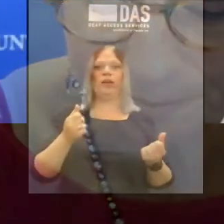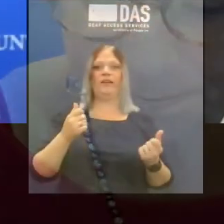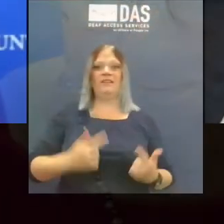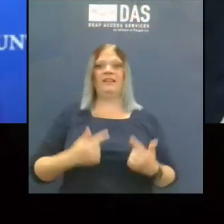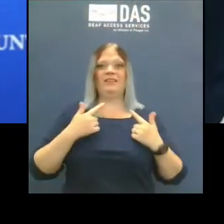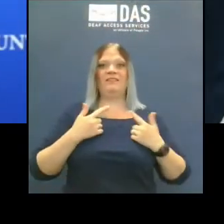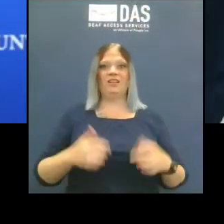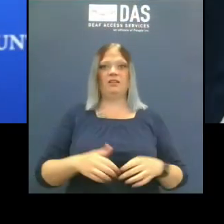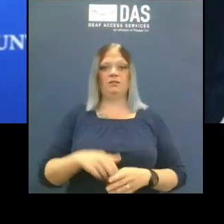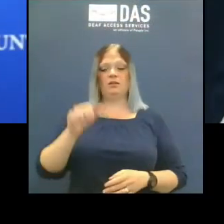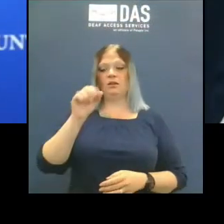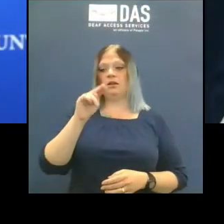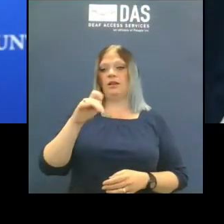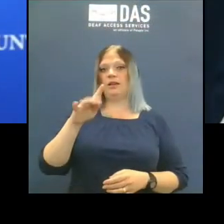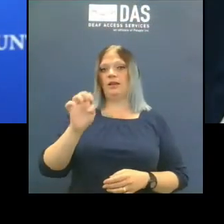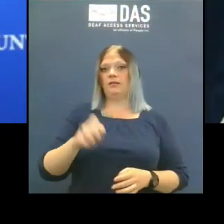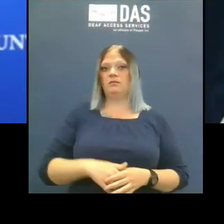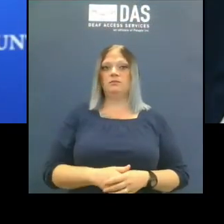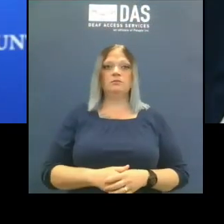Pinder.